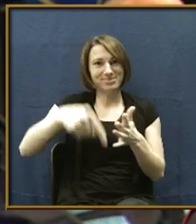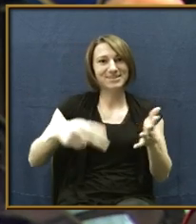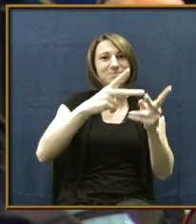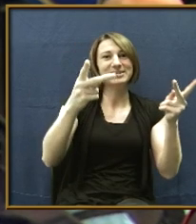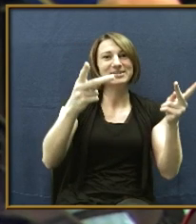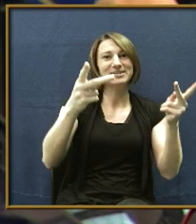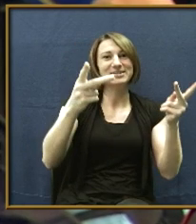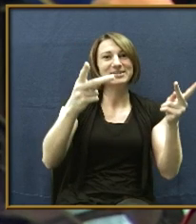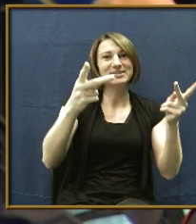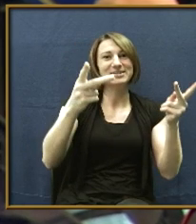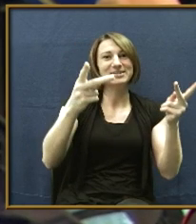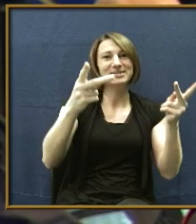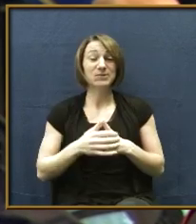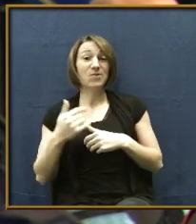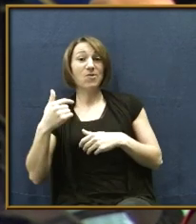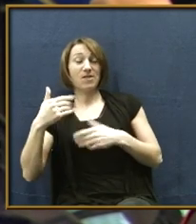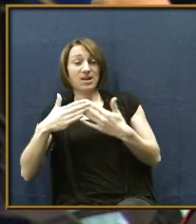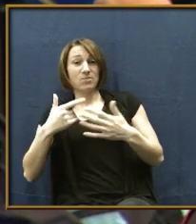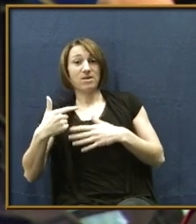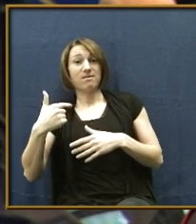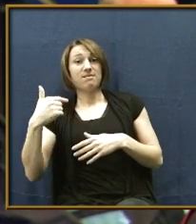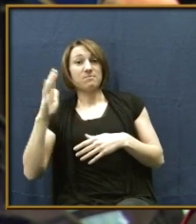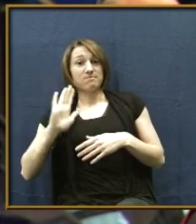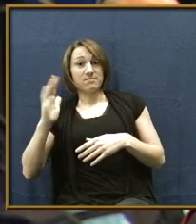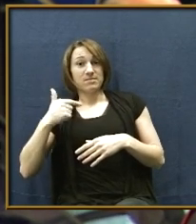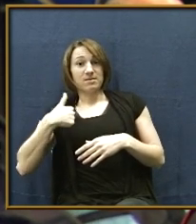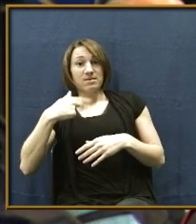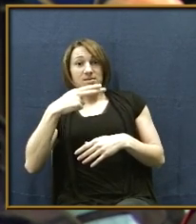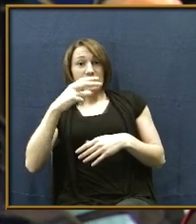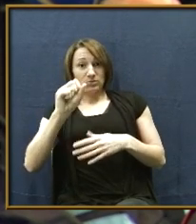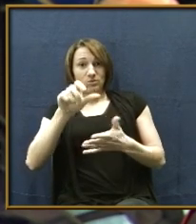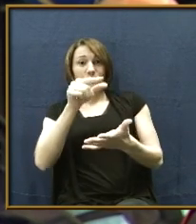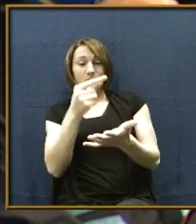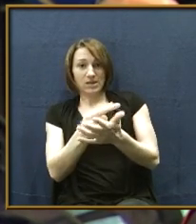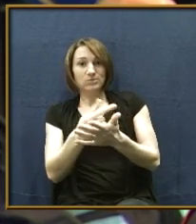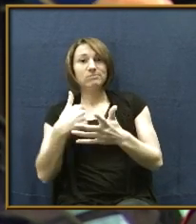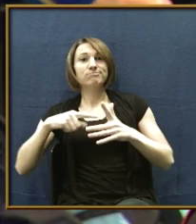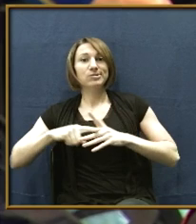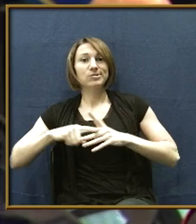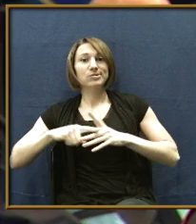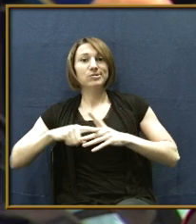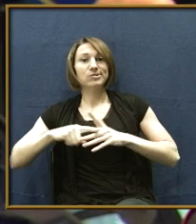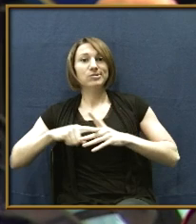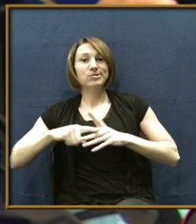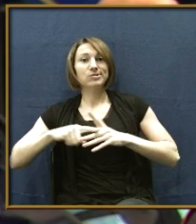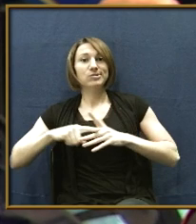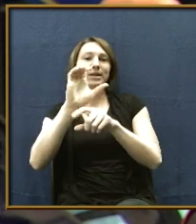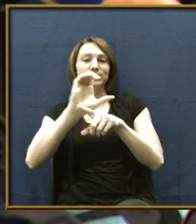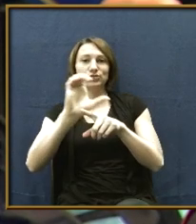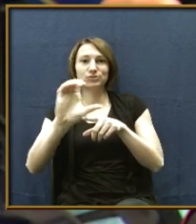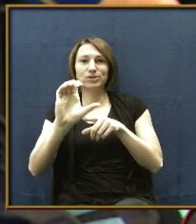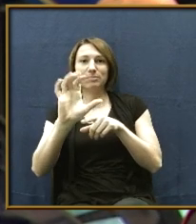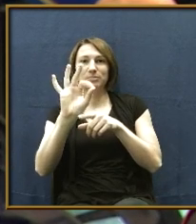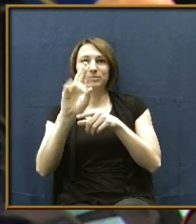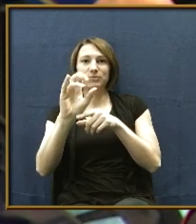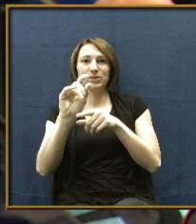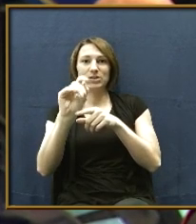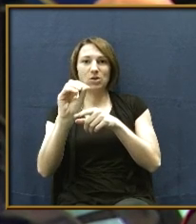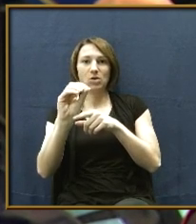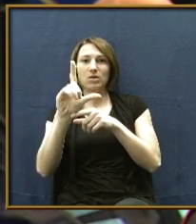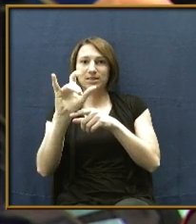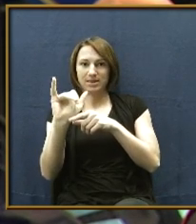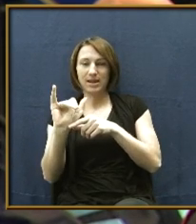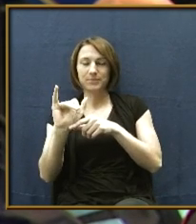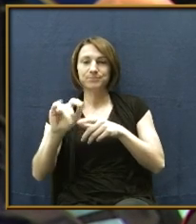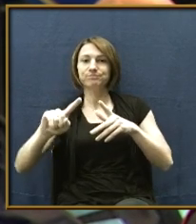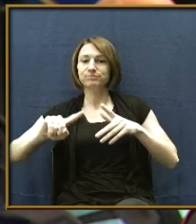after graduating, landed the job with Frito-Lay. It was a small position, part of the training was